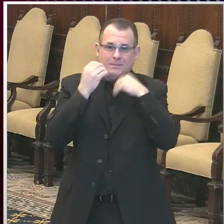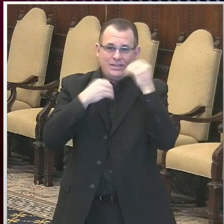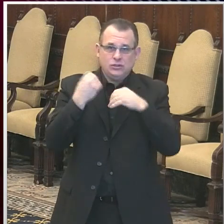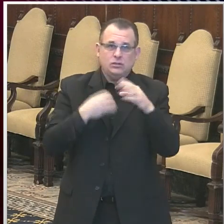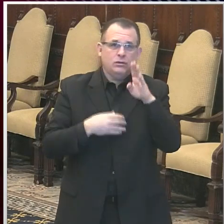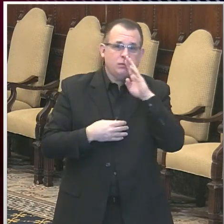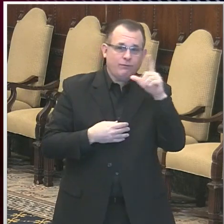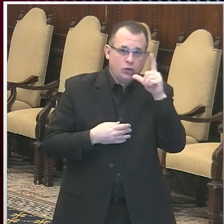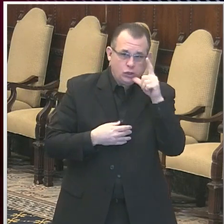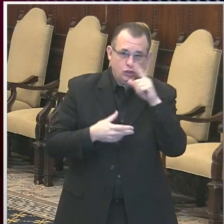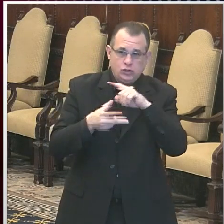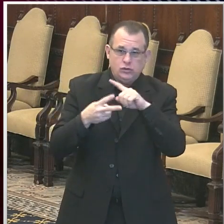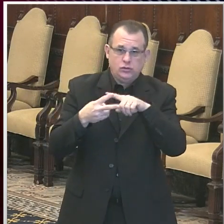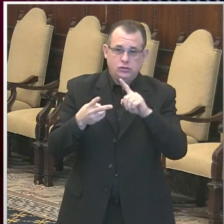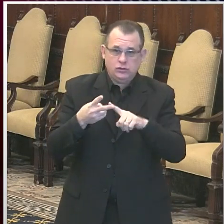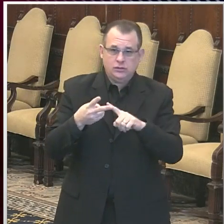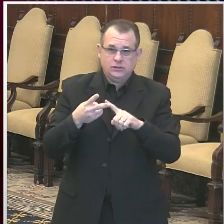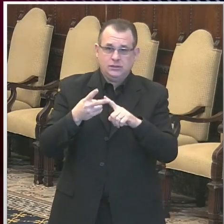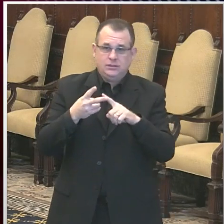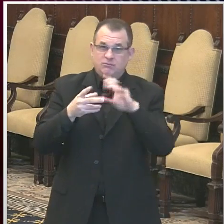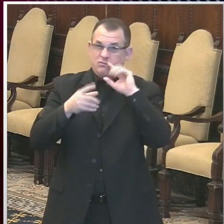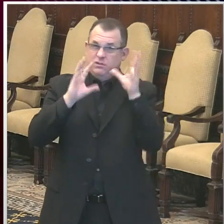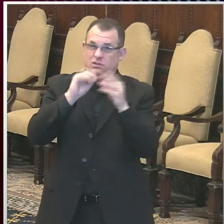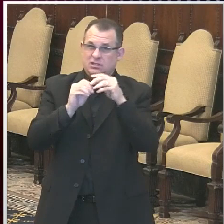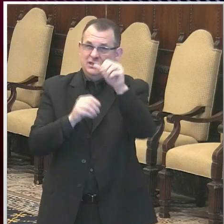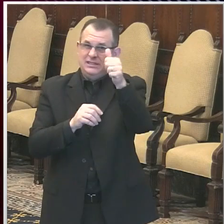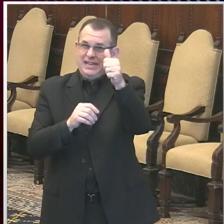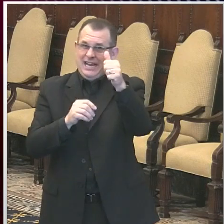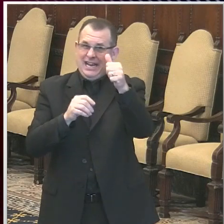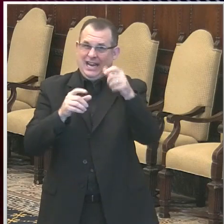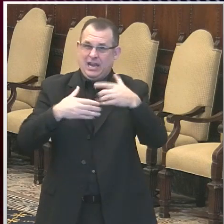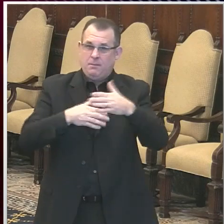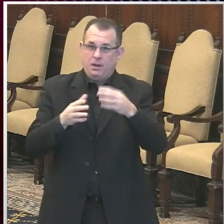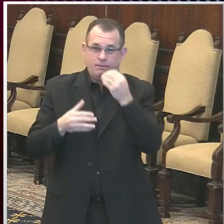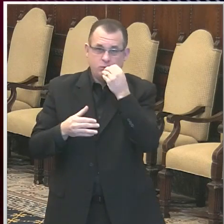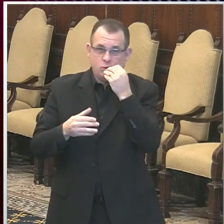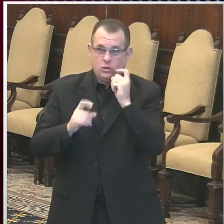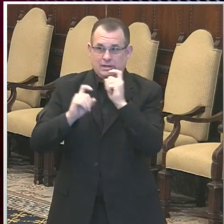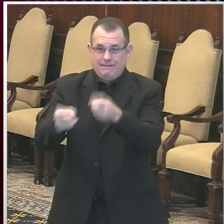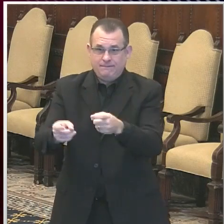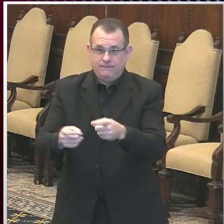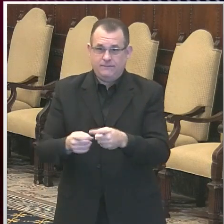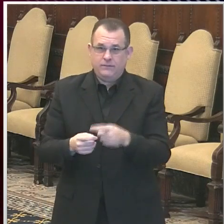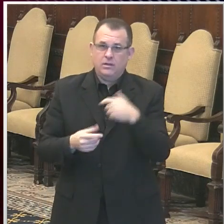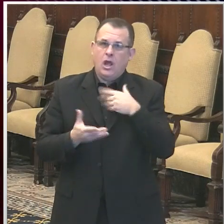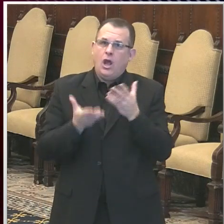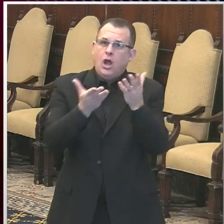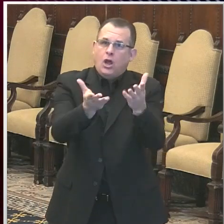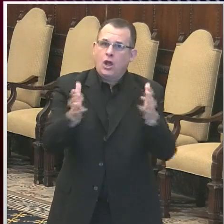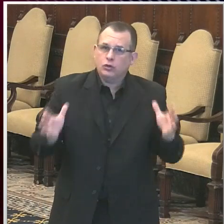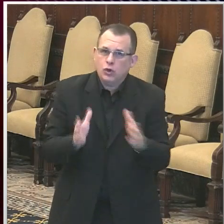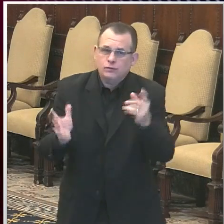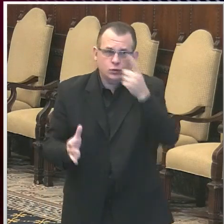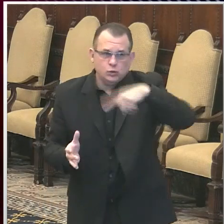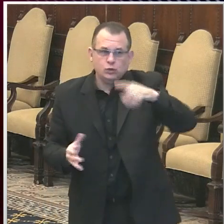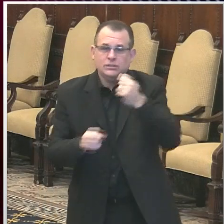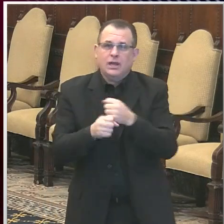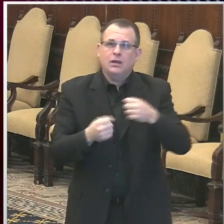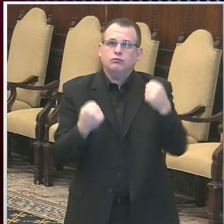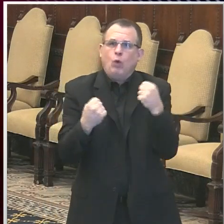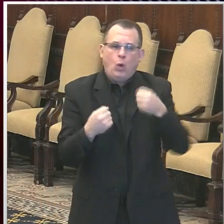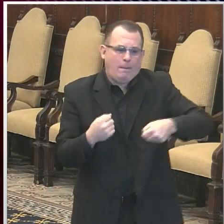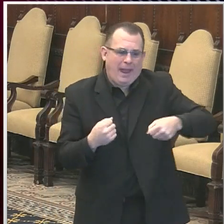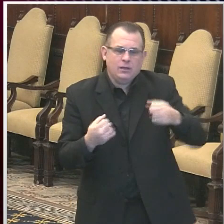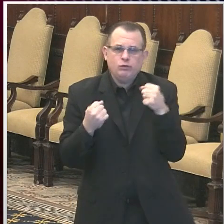each student. That's 10 meals per child. We encourage families to prepare for carrying home more meals by bringing a